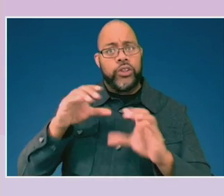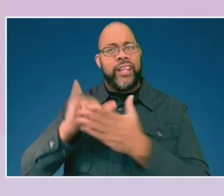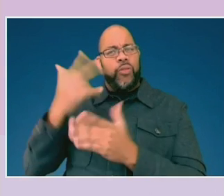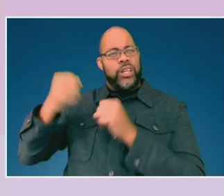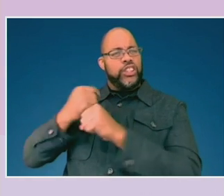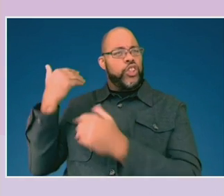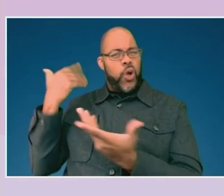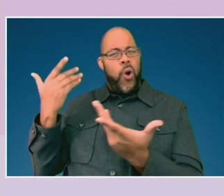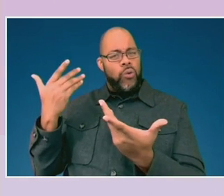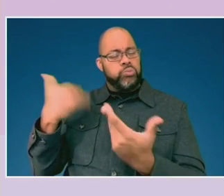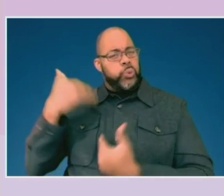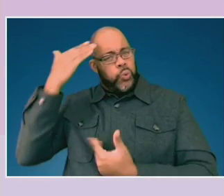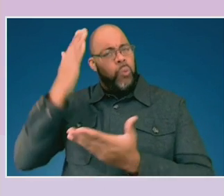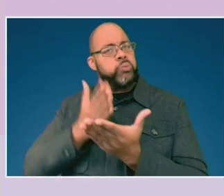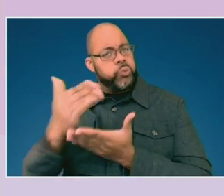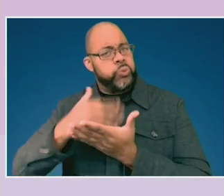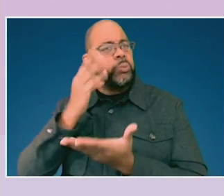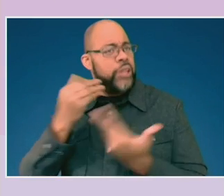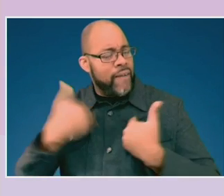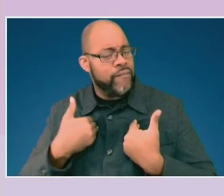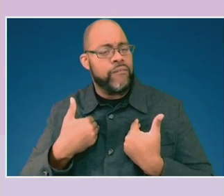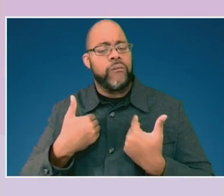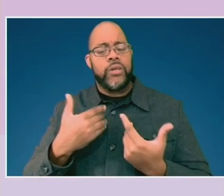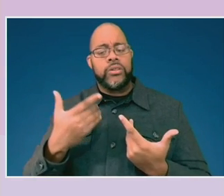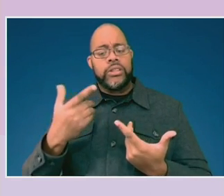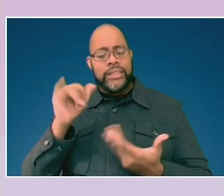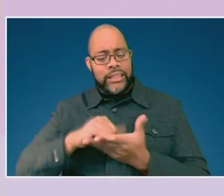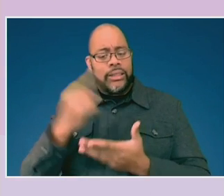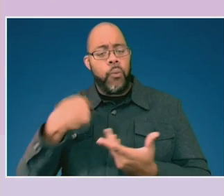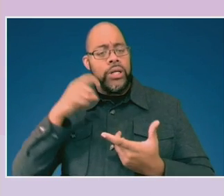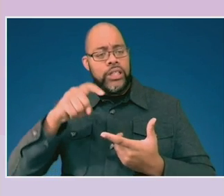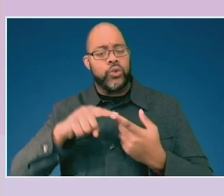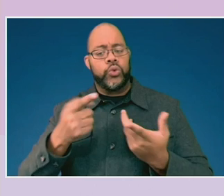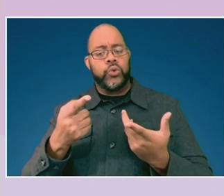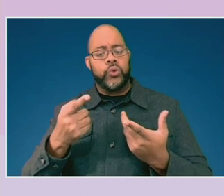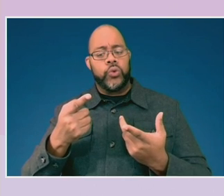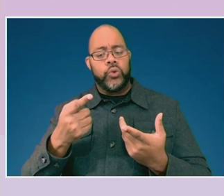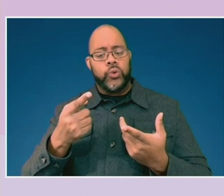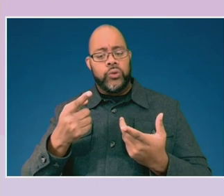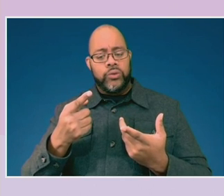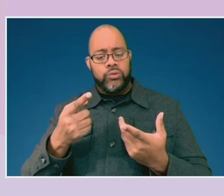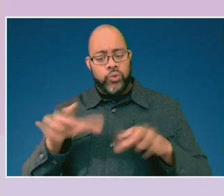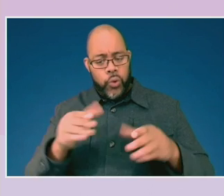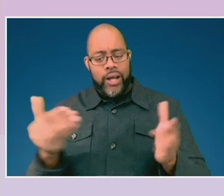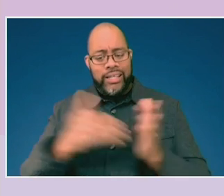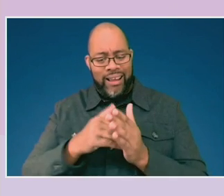into office here. And I think this is something that we need to meet the moment to do it here again.